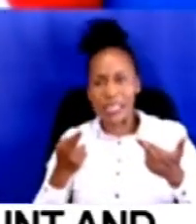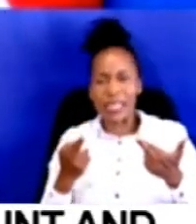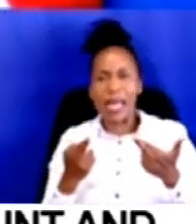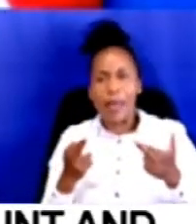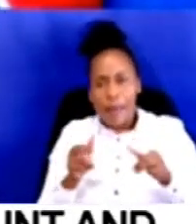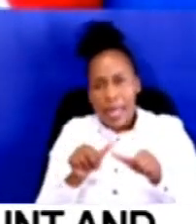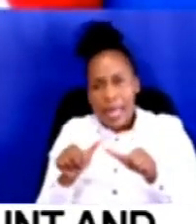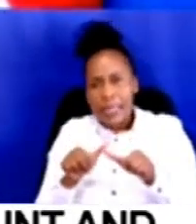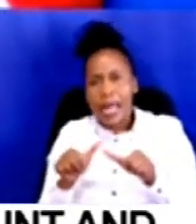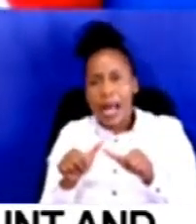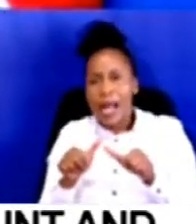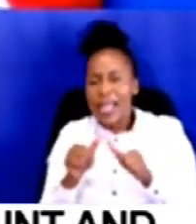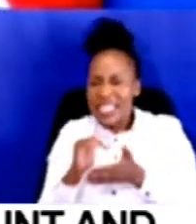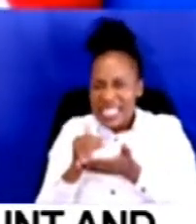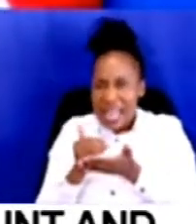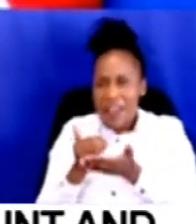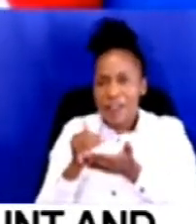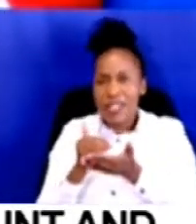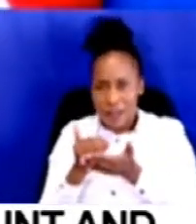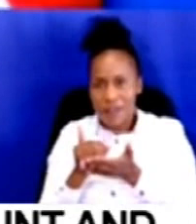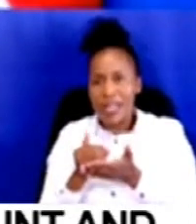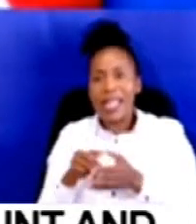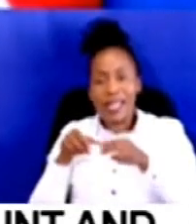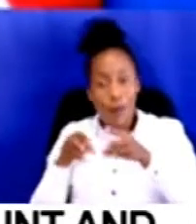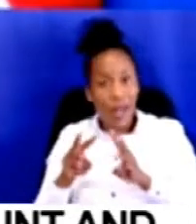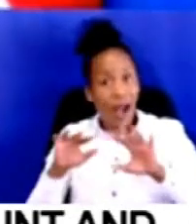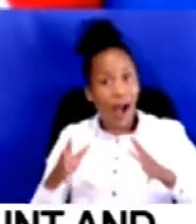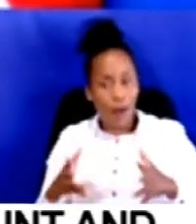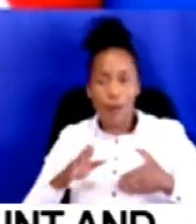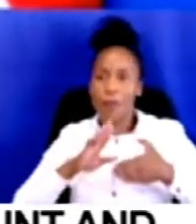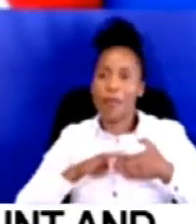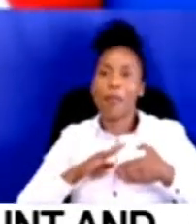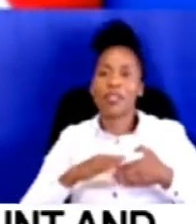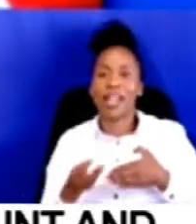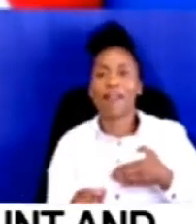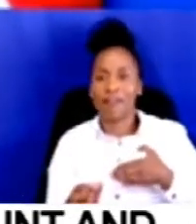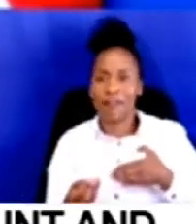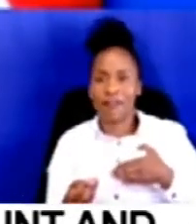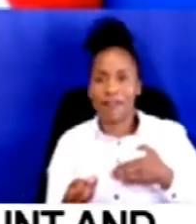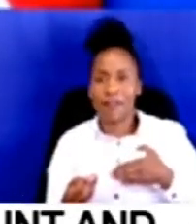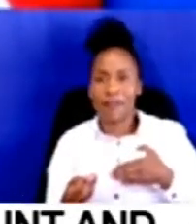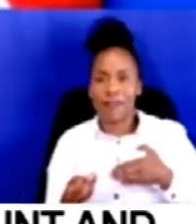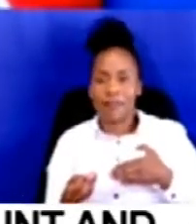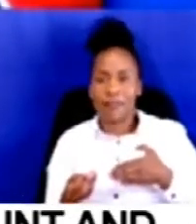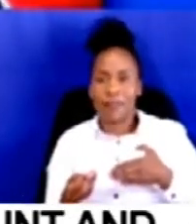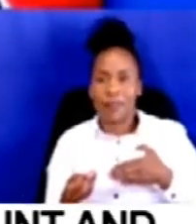and in a purposeful manner. And we're able to